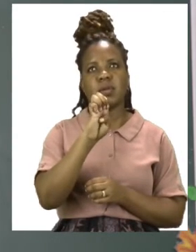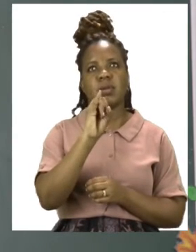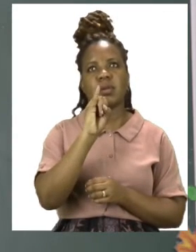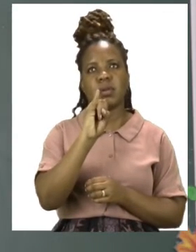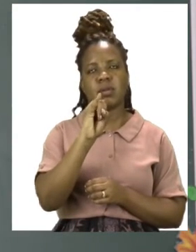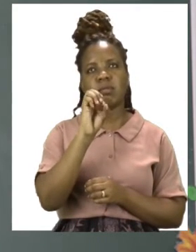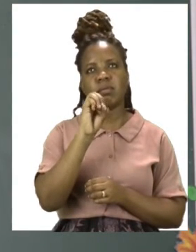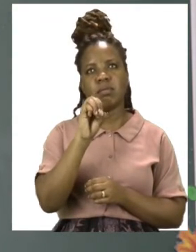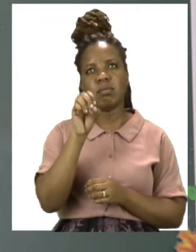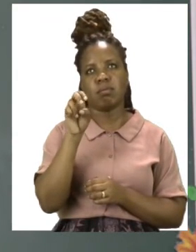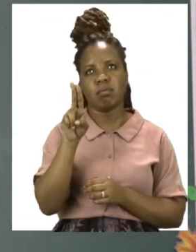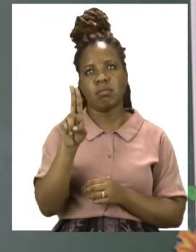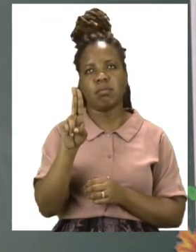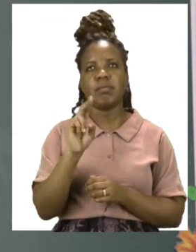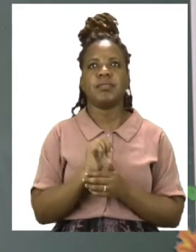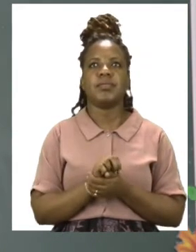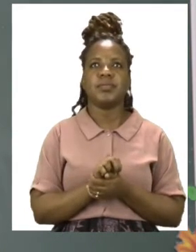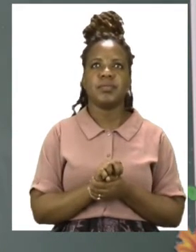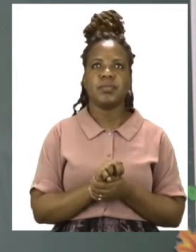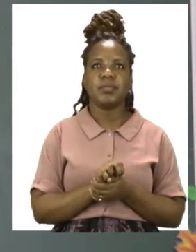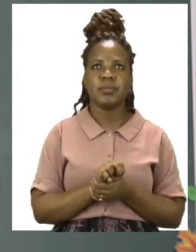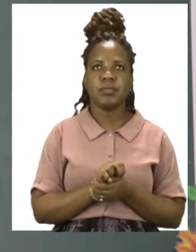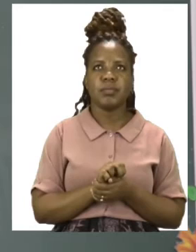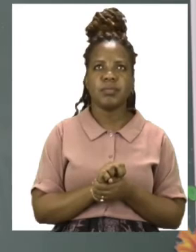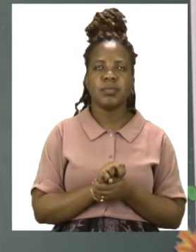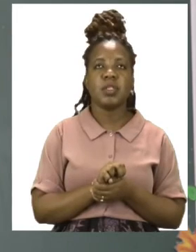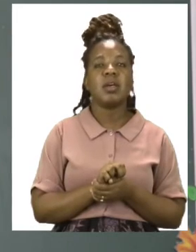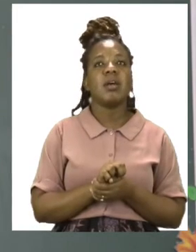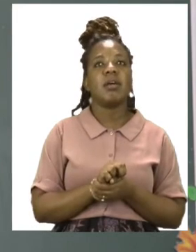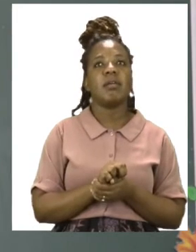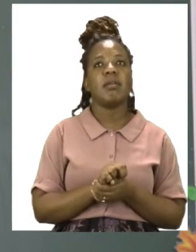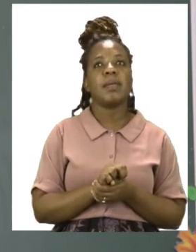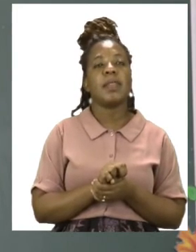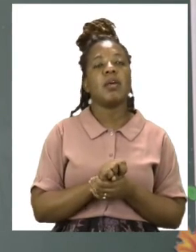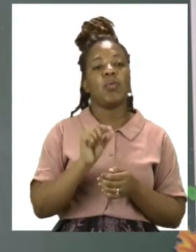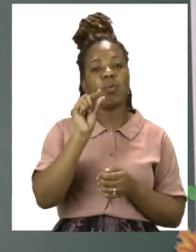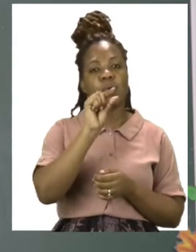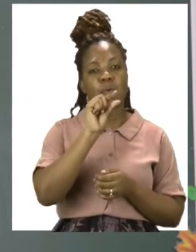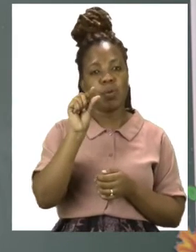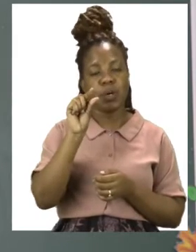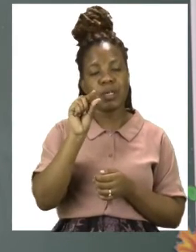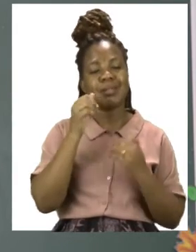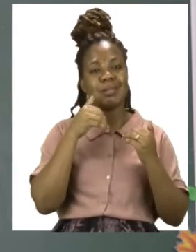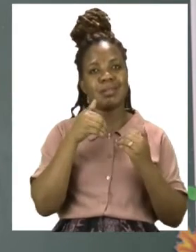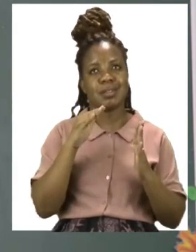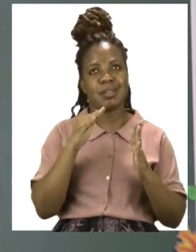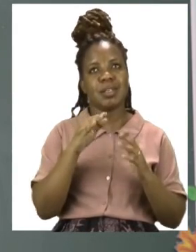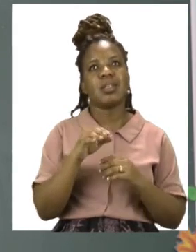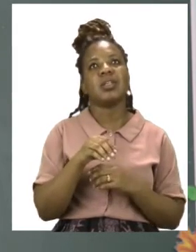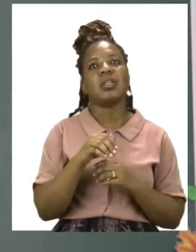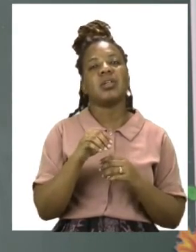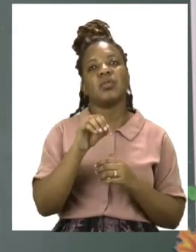o, and a. So if a word starts with any of the vowel sounds, then we